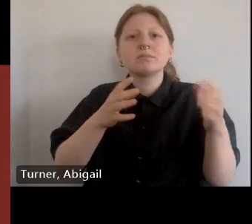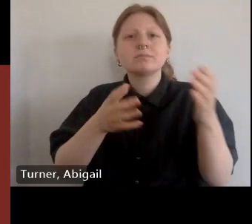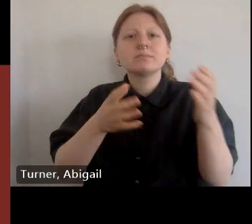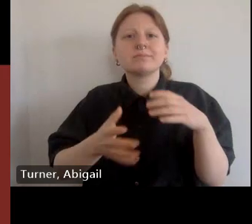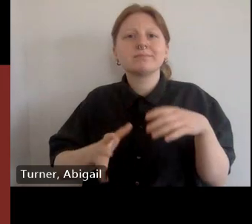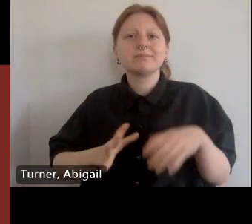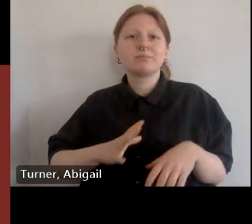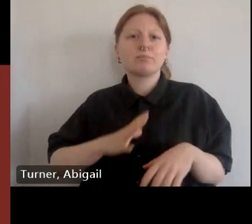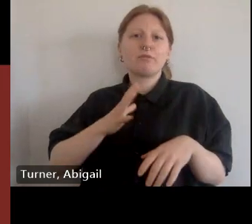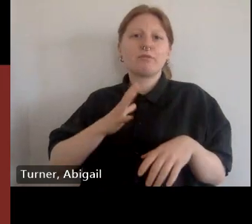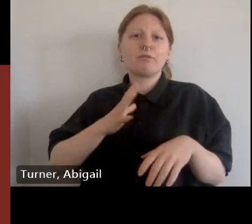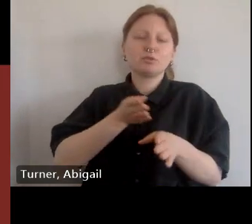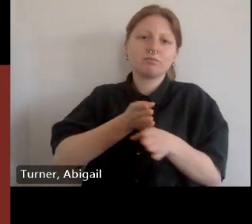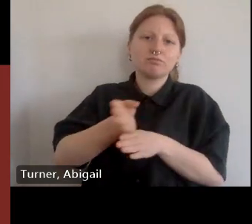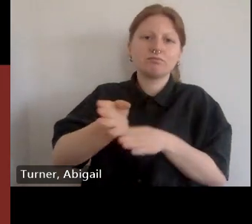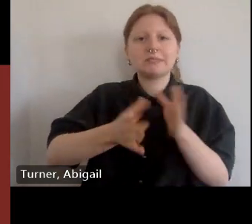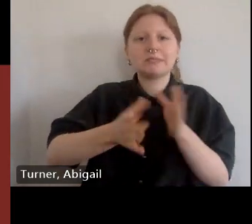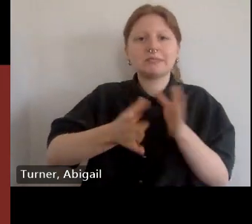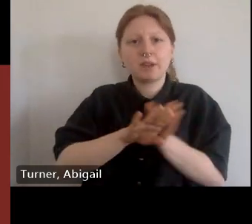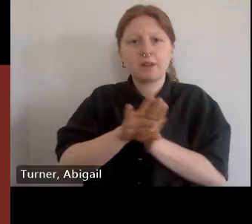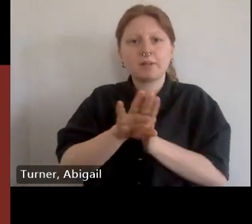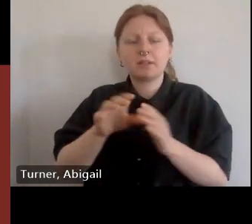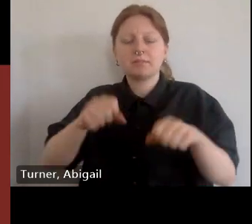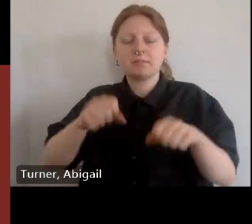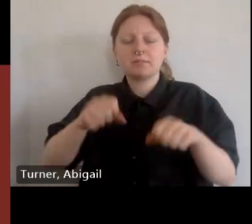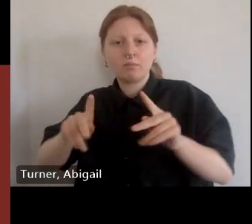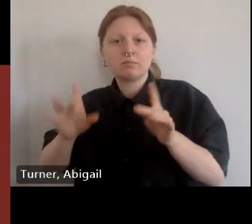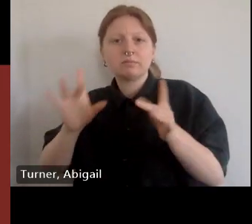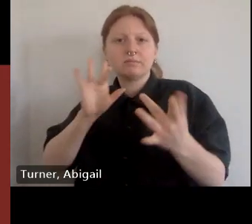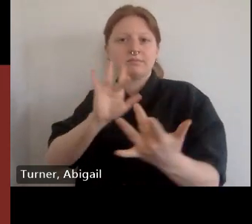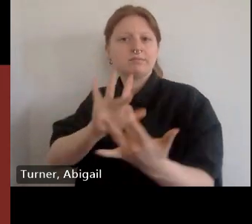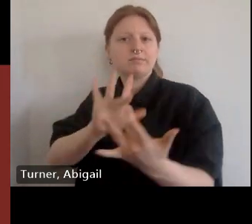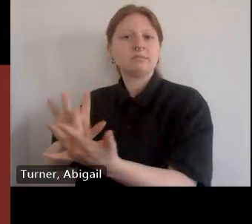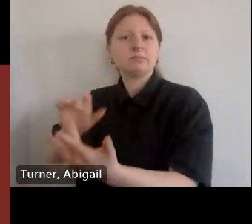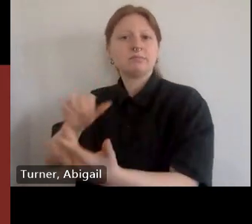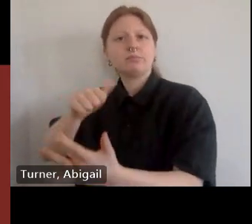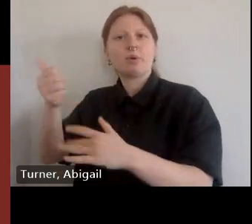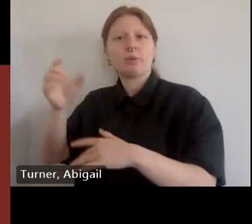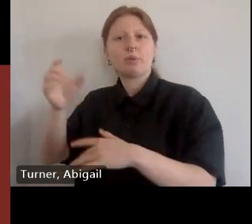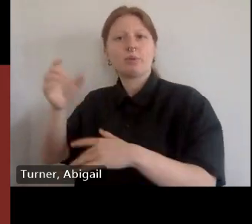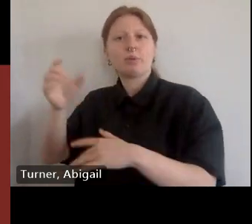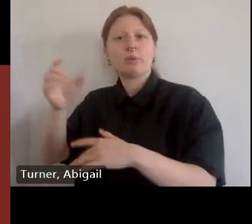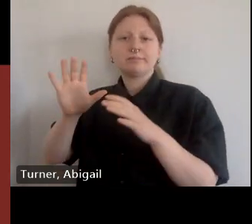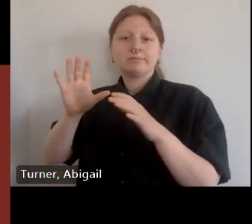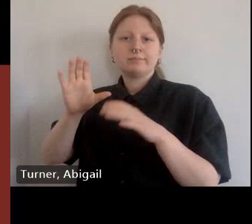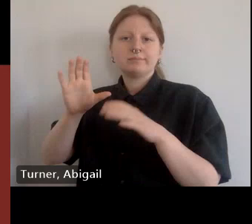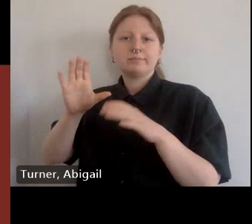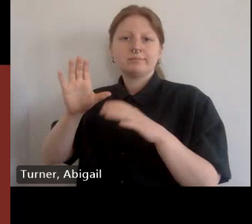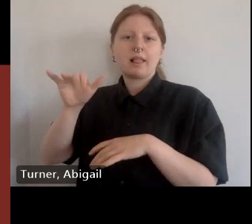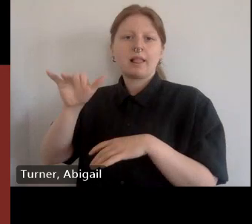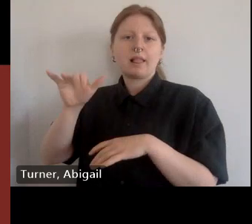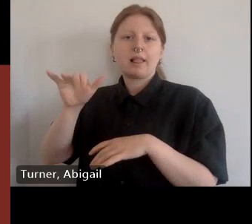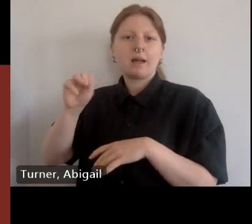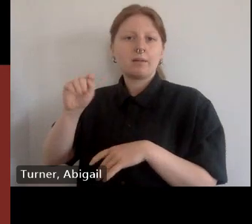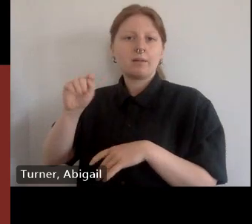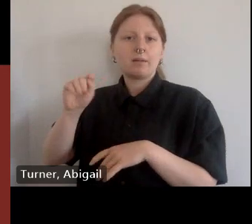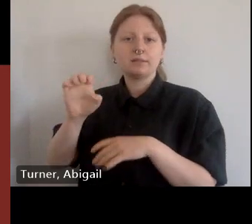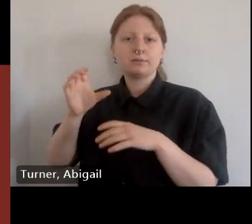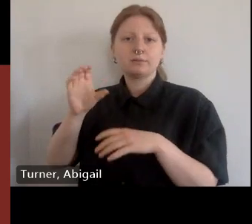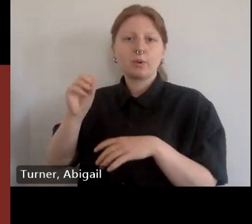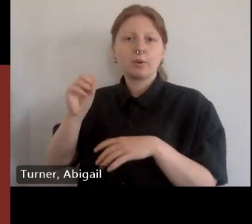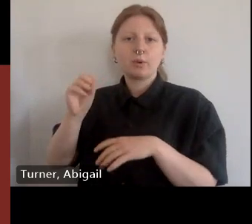and opportunities to connect with other Climate Corps members to learn about their organizations and to feed off of their skills, which I think is